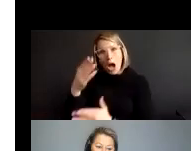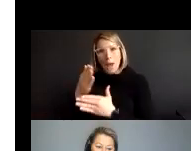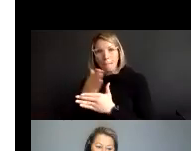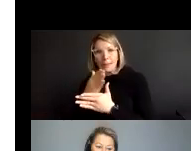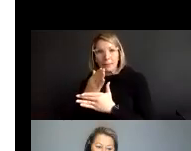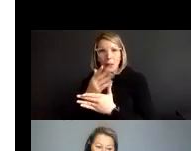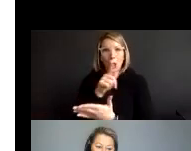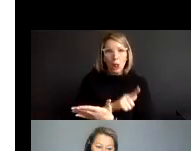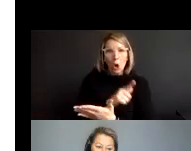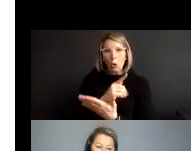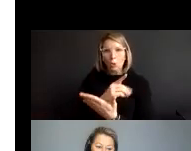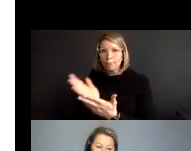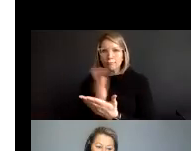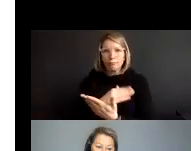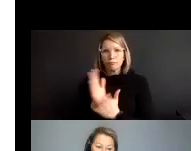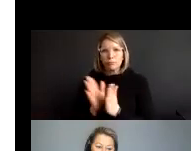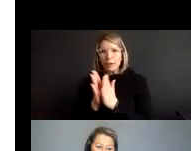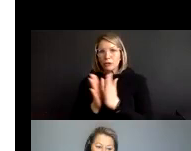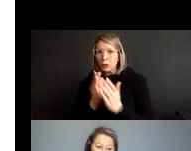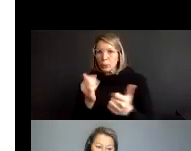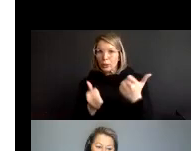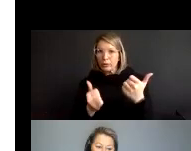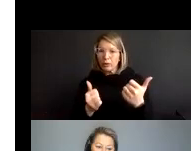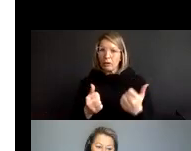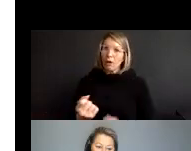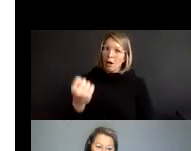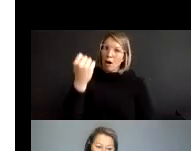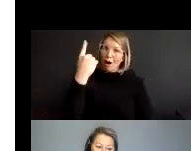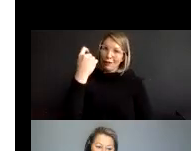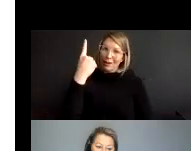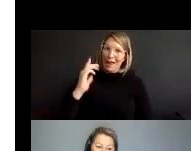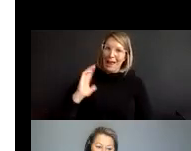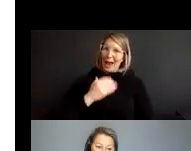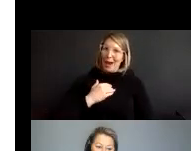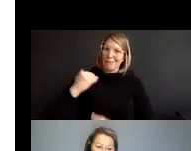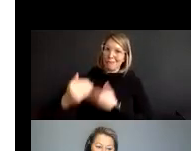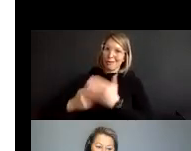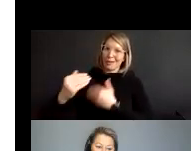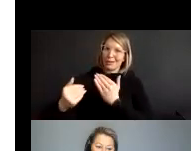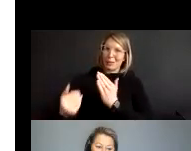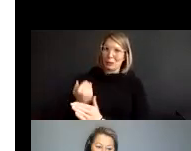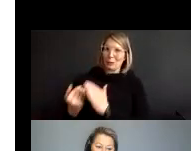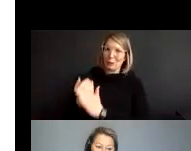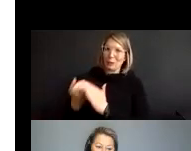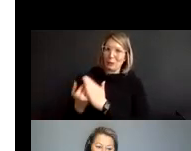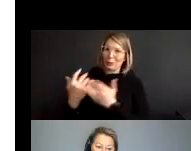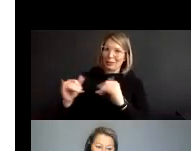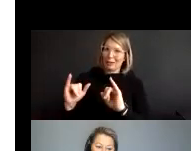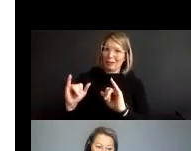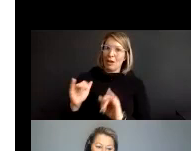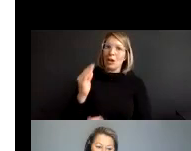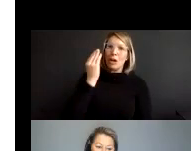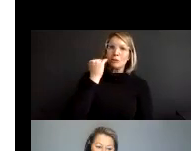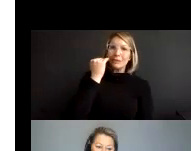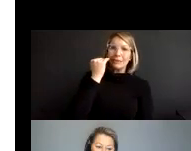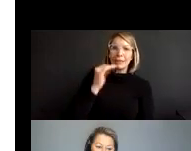So again, still a very new process, evident in that, as we touched on, only approximately 40 of these have been done in adult